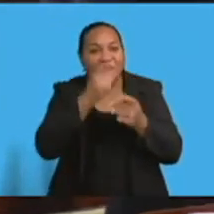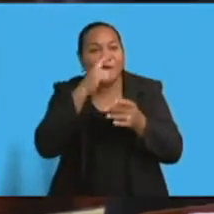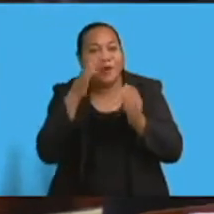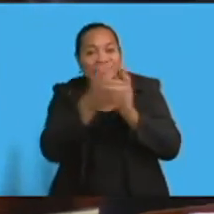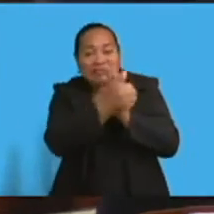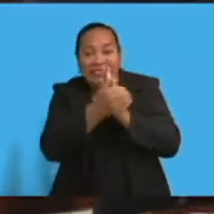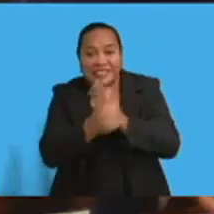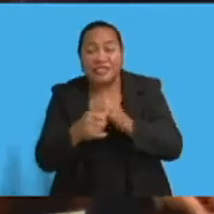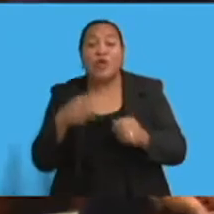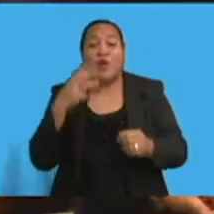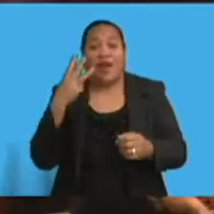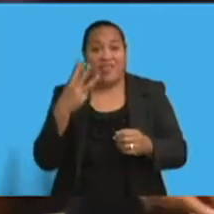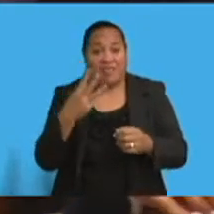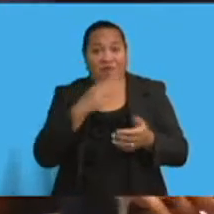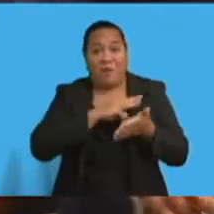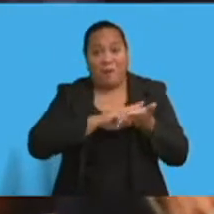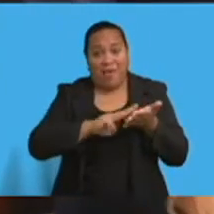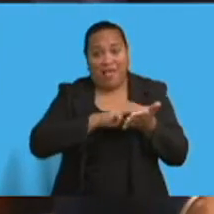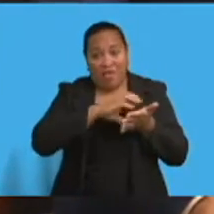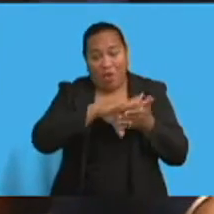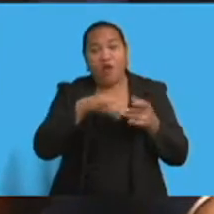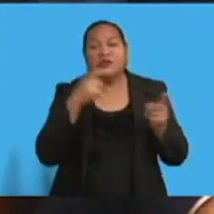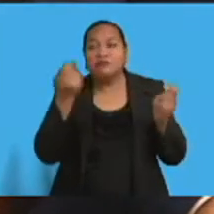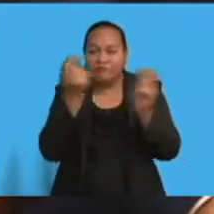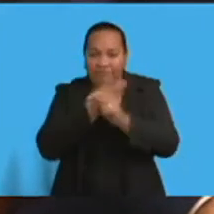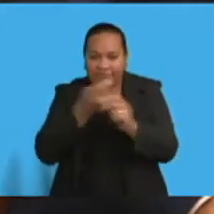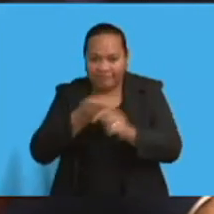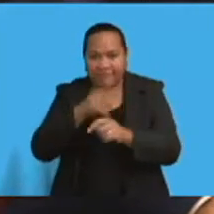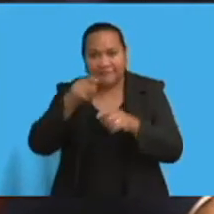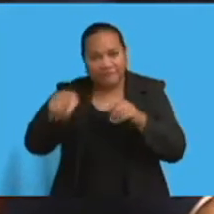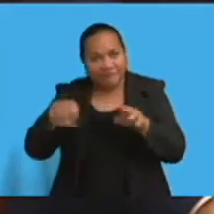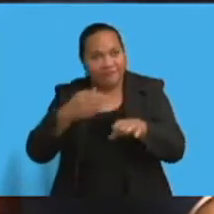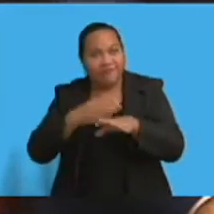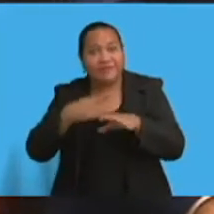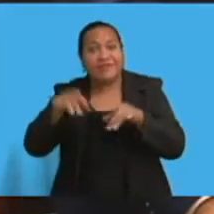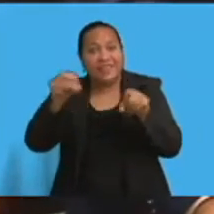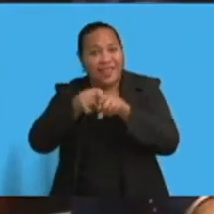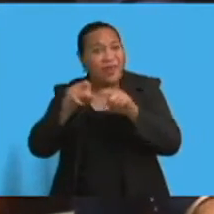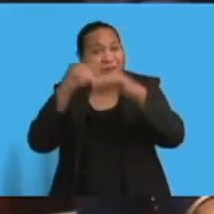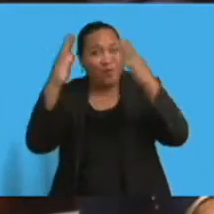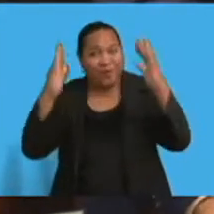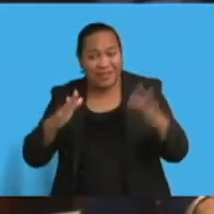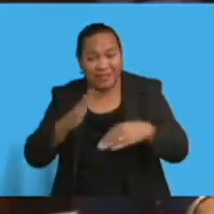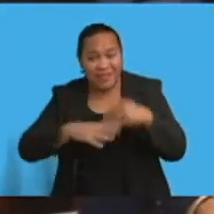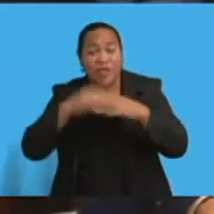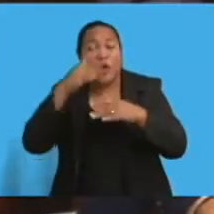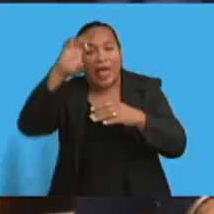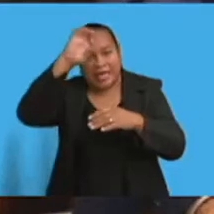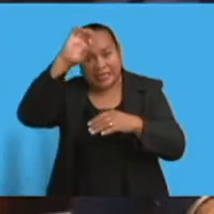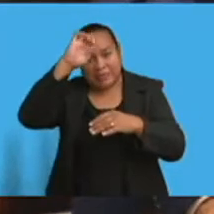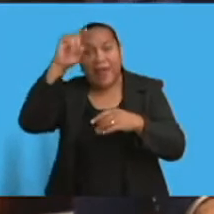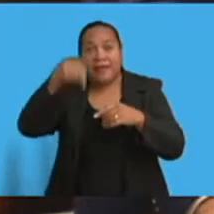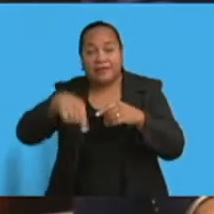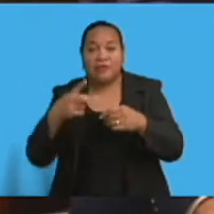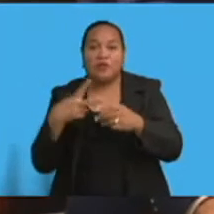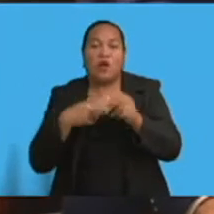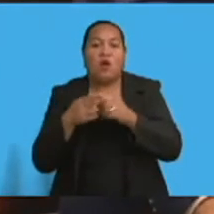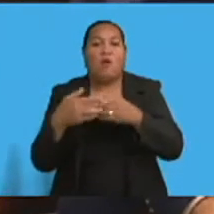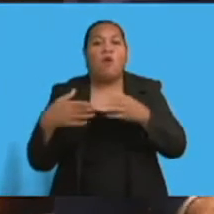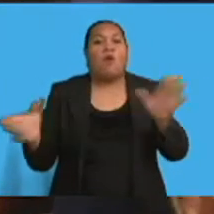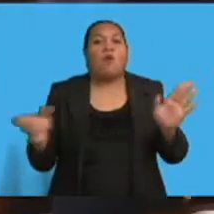another $3 million, Madam Speaker, to begin refurbishment on the St. Stephen's building, and we expect the gallery to open its doors in